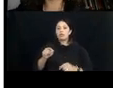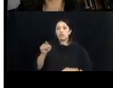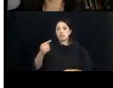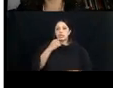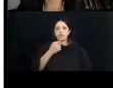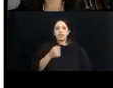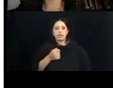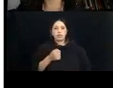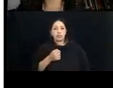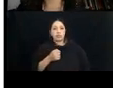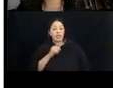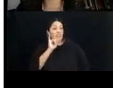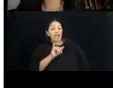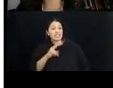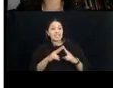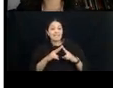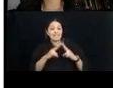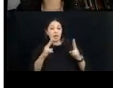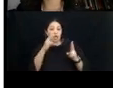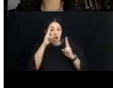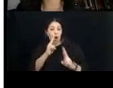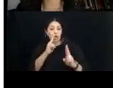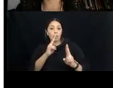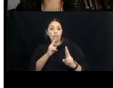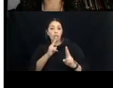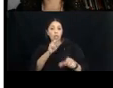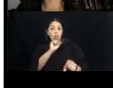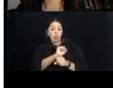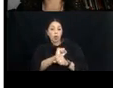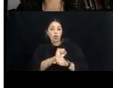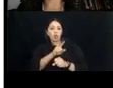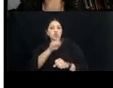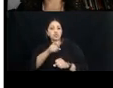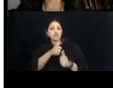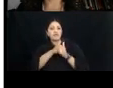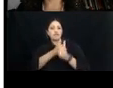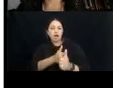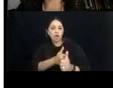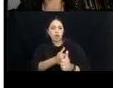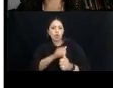words, that is a very honorable profession. You should follow in your father's footsteps.